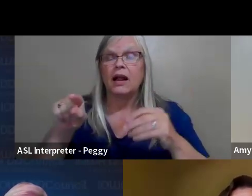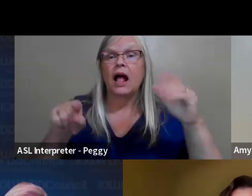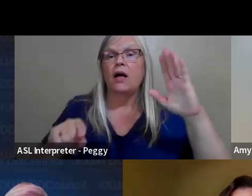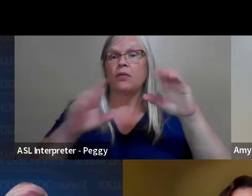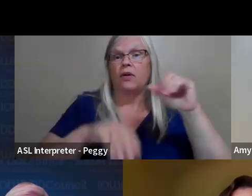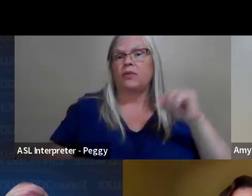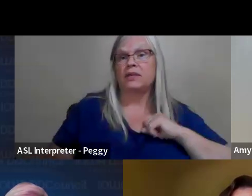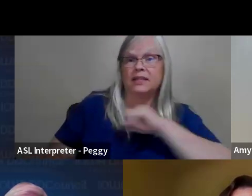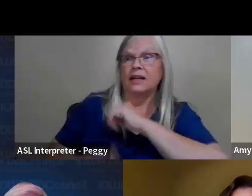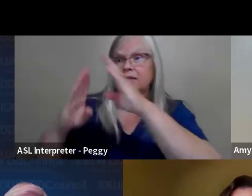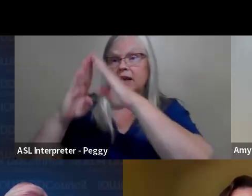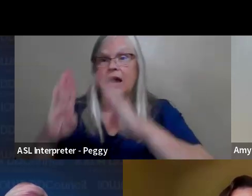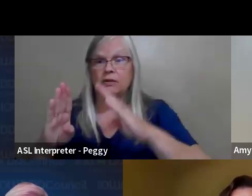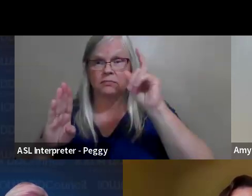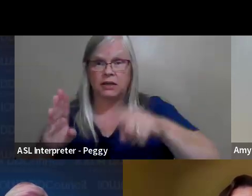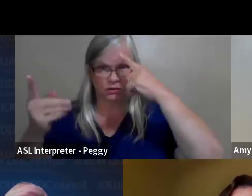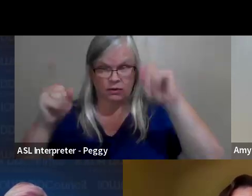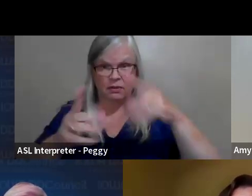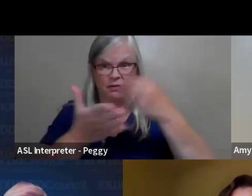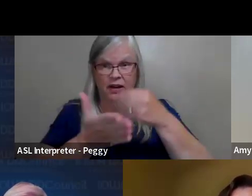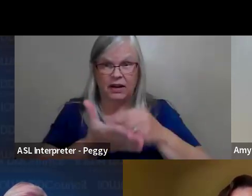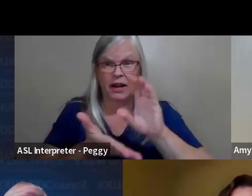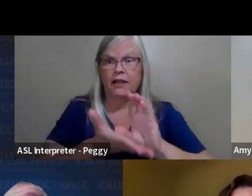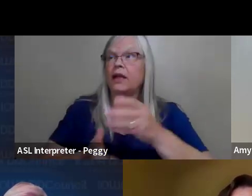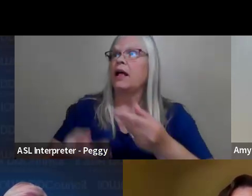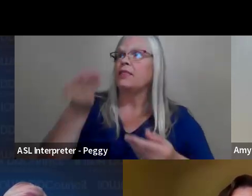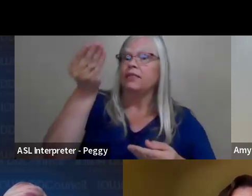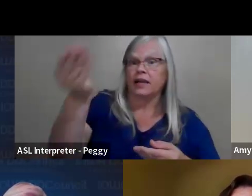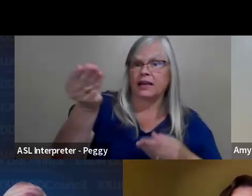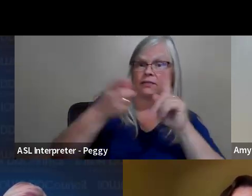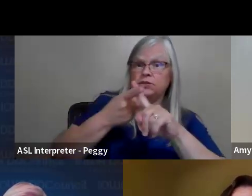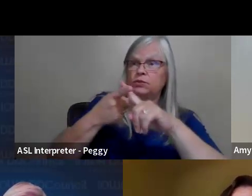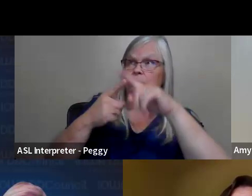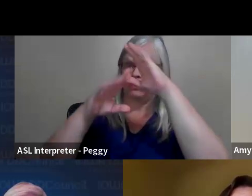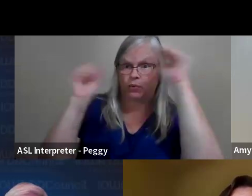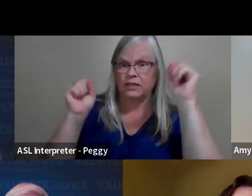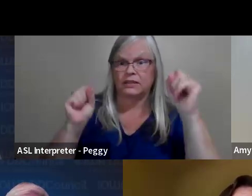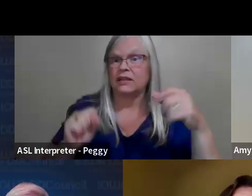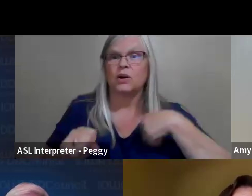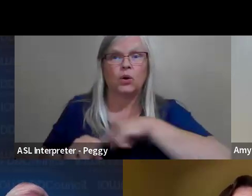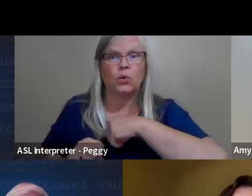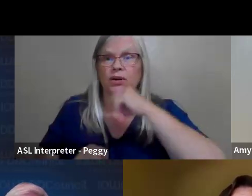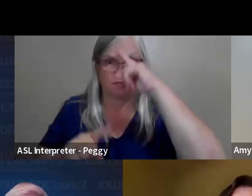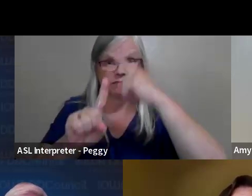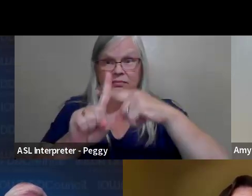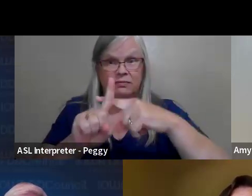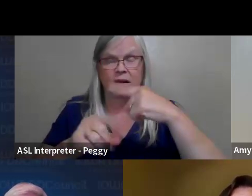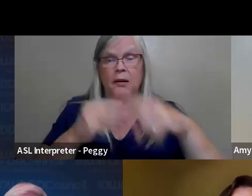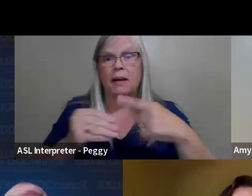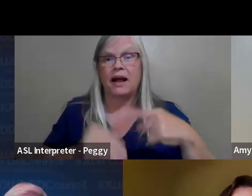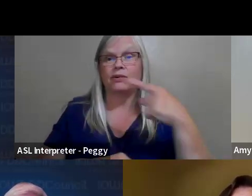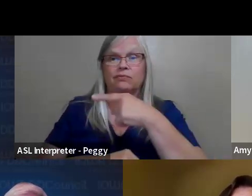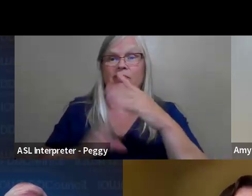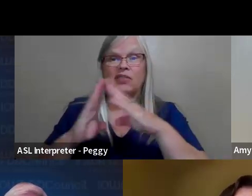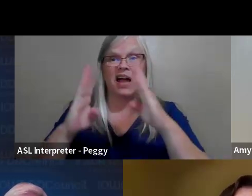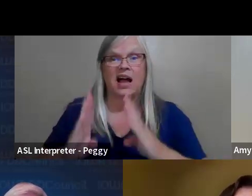Senate have to agree to the funding numbers, and then the president needs to sign it. We are not as optimistic about the House coming back